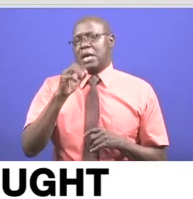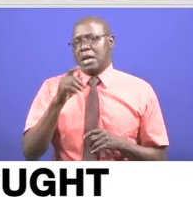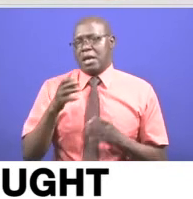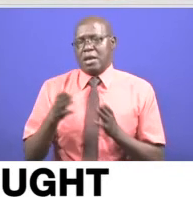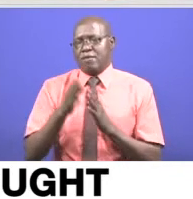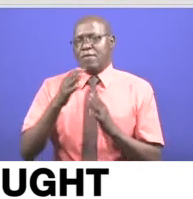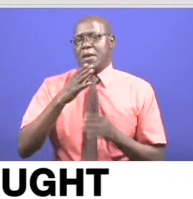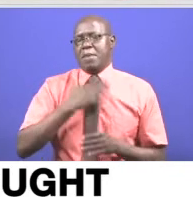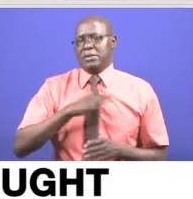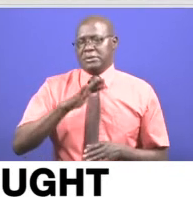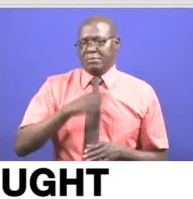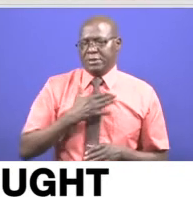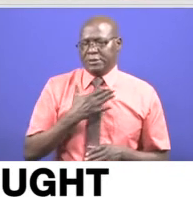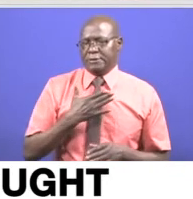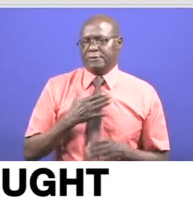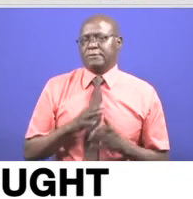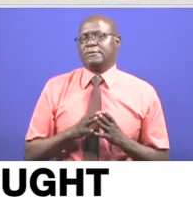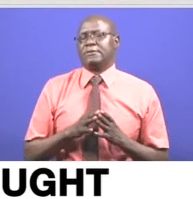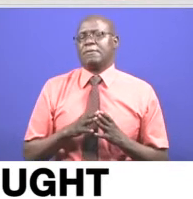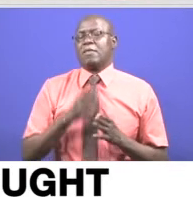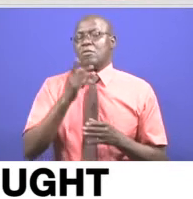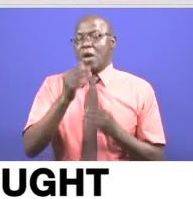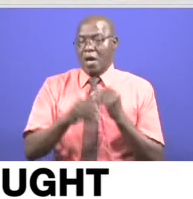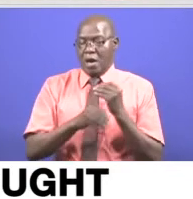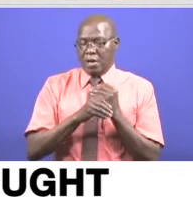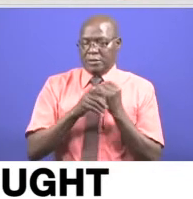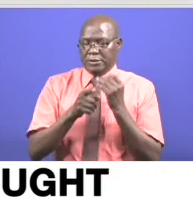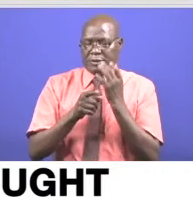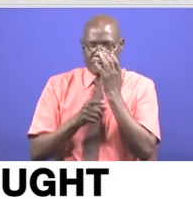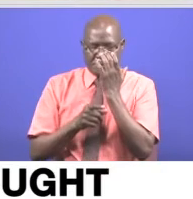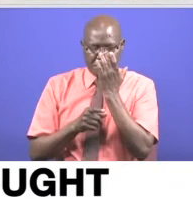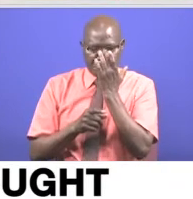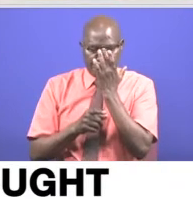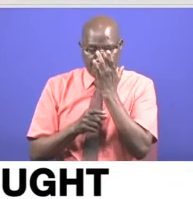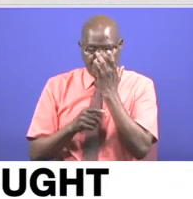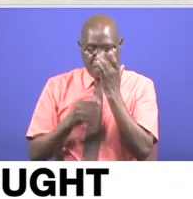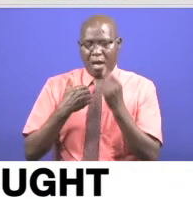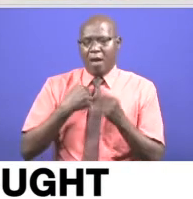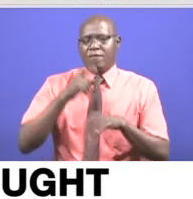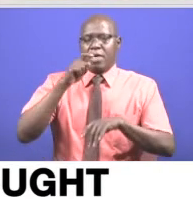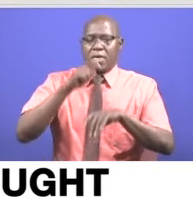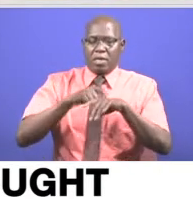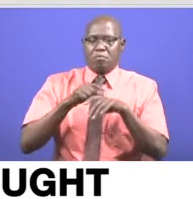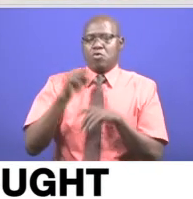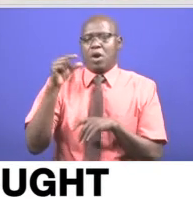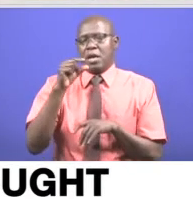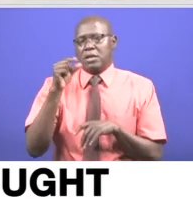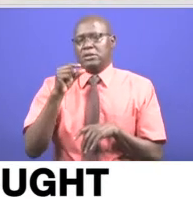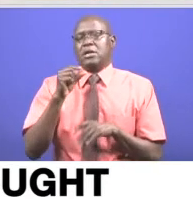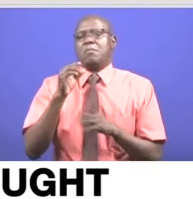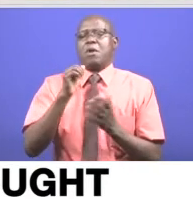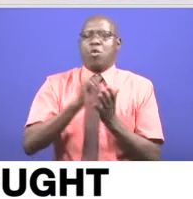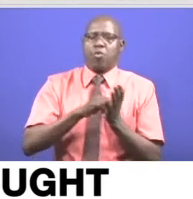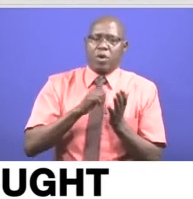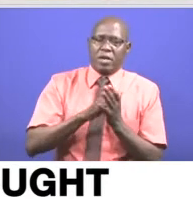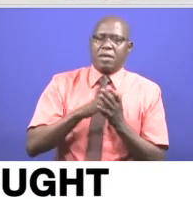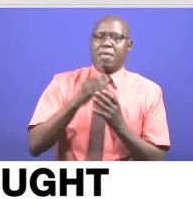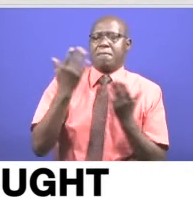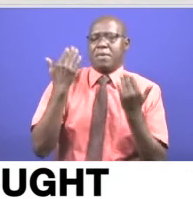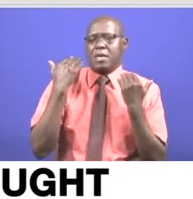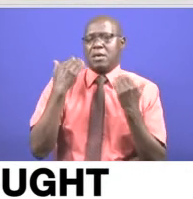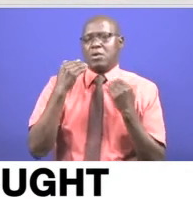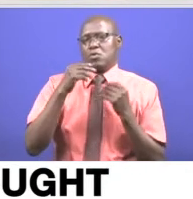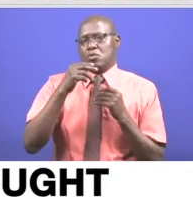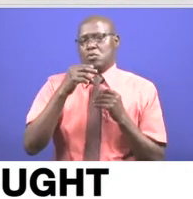Marsabit. And adding to that, we have Embu, Garissa, Kitui, Makueni, Meru, Narok, Nyeri,